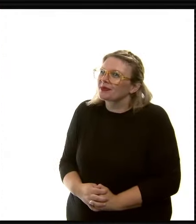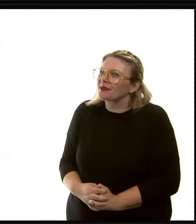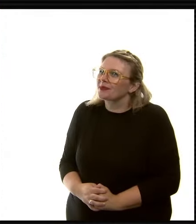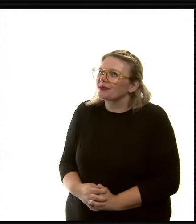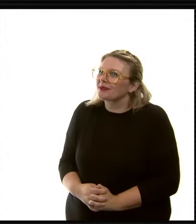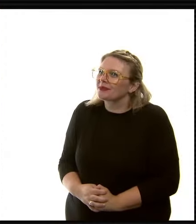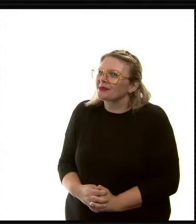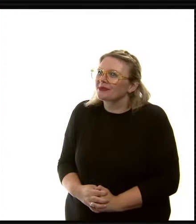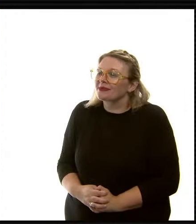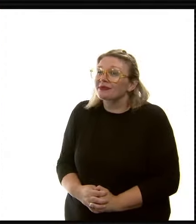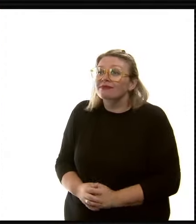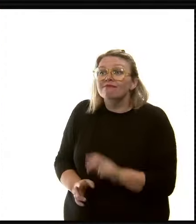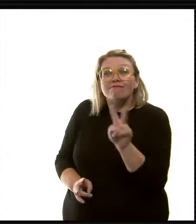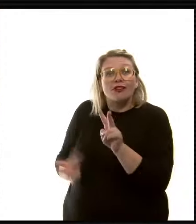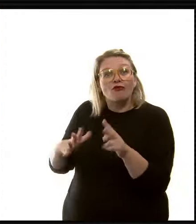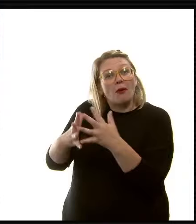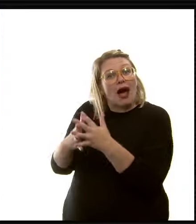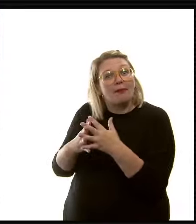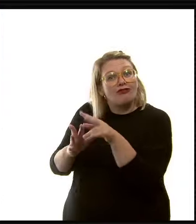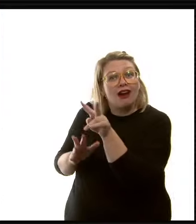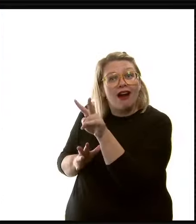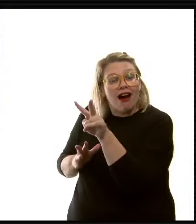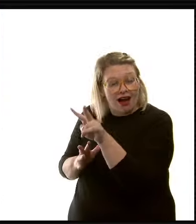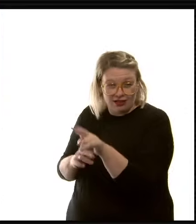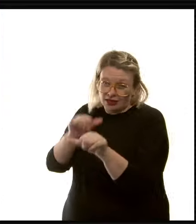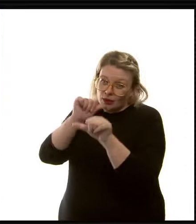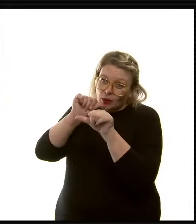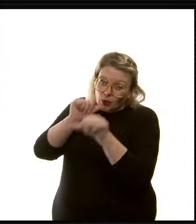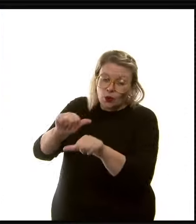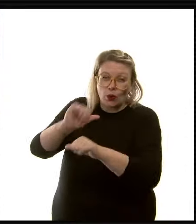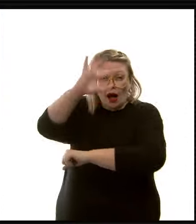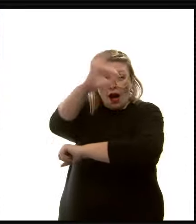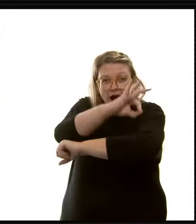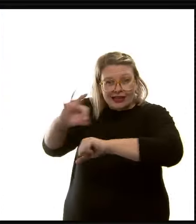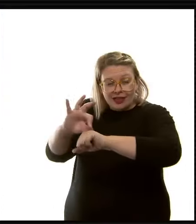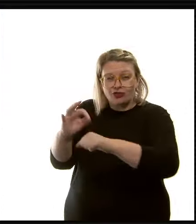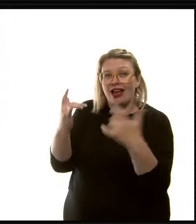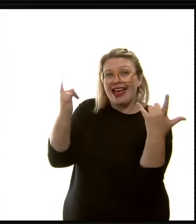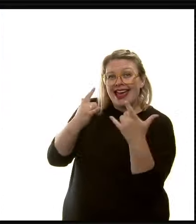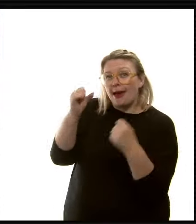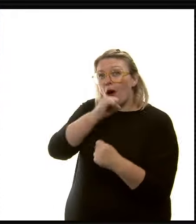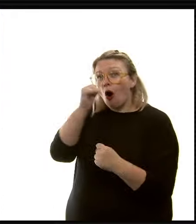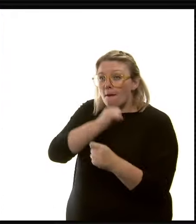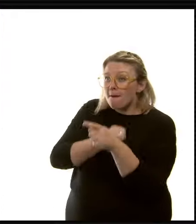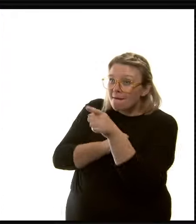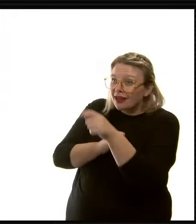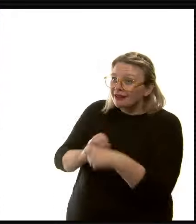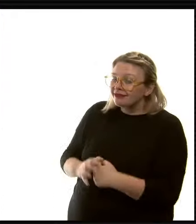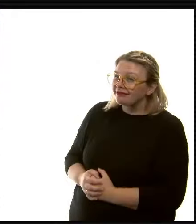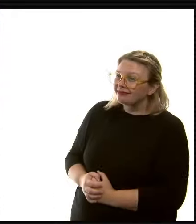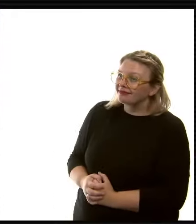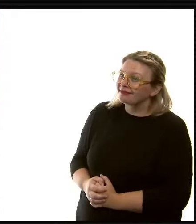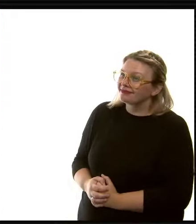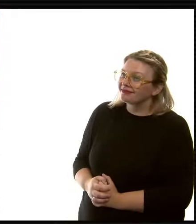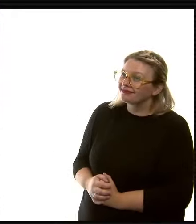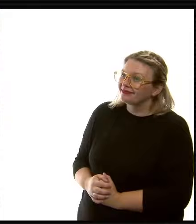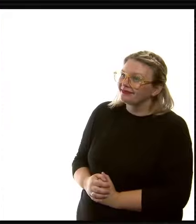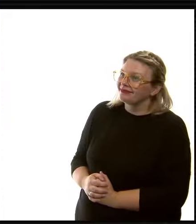All right, from LEGO Masters USA, they combine their love for architecture and hip-hop. It's Sarita and Randall.